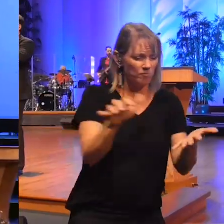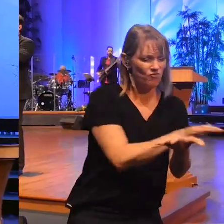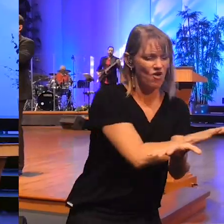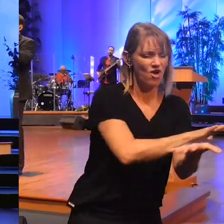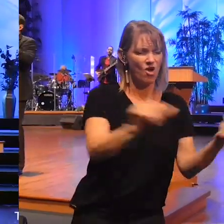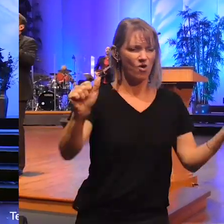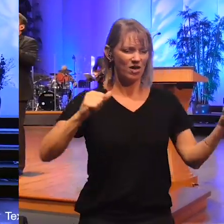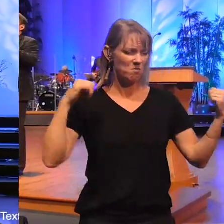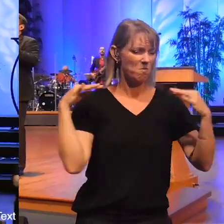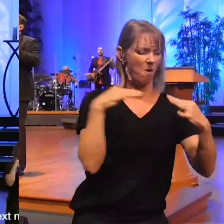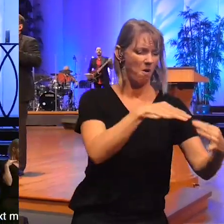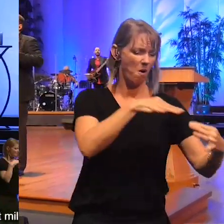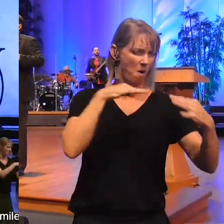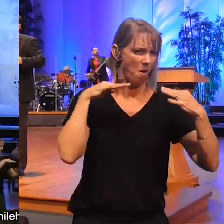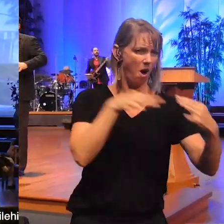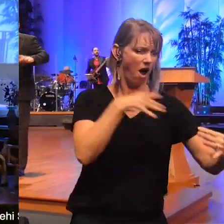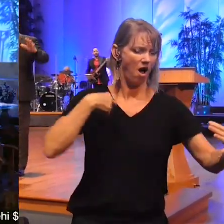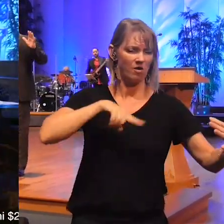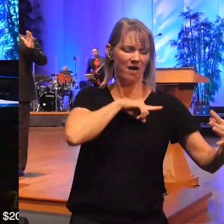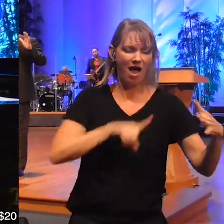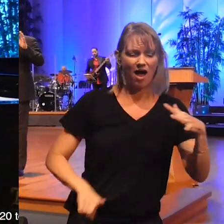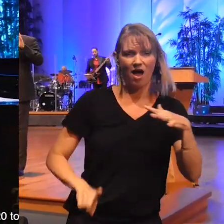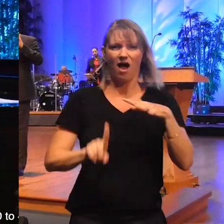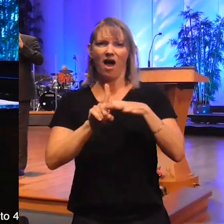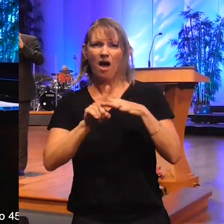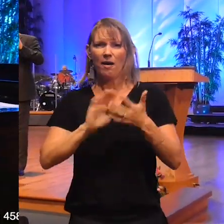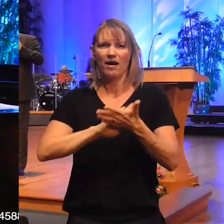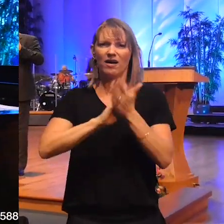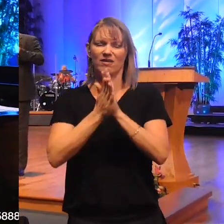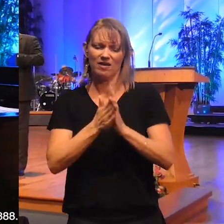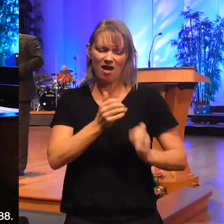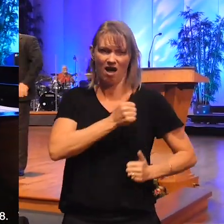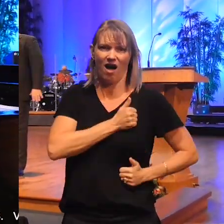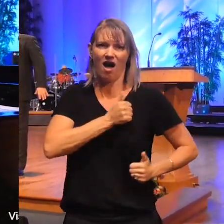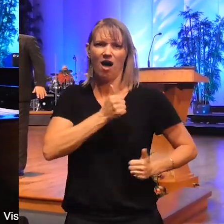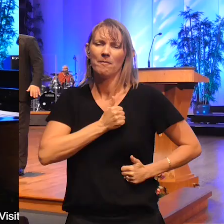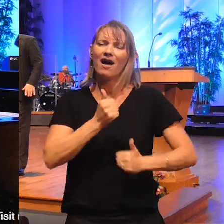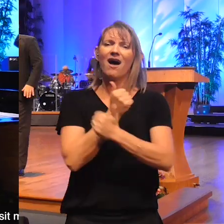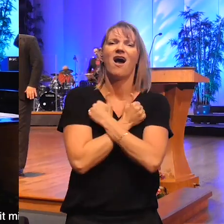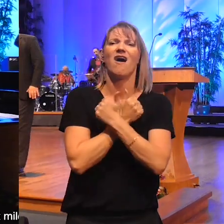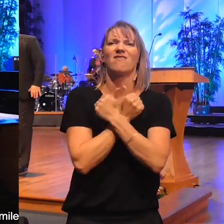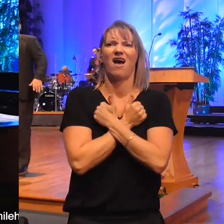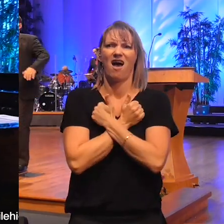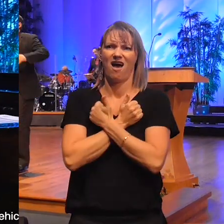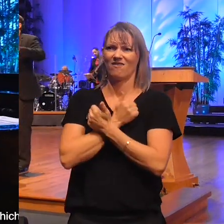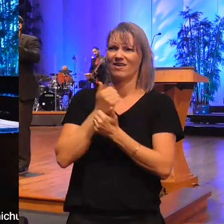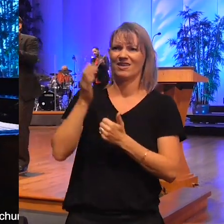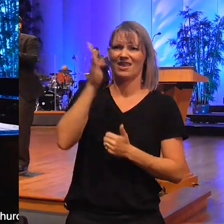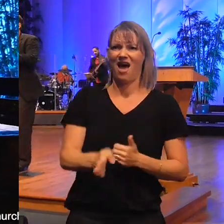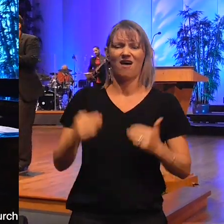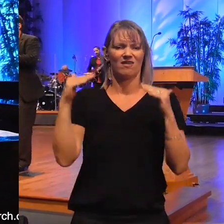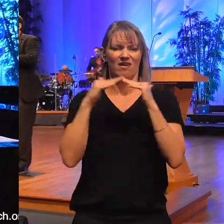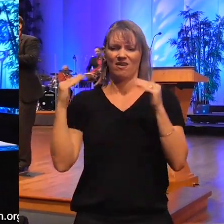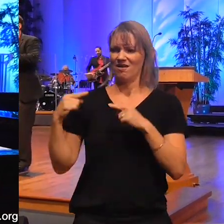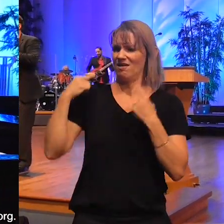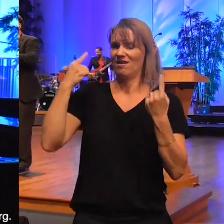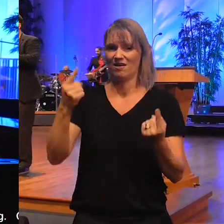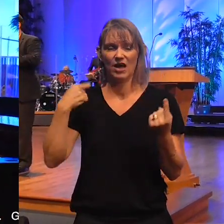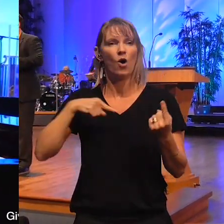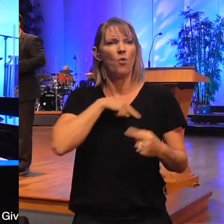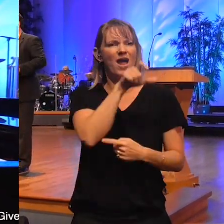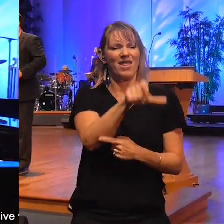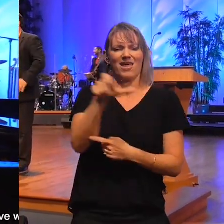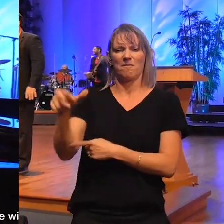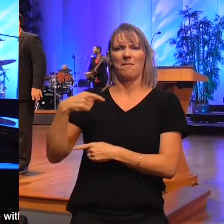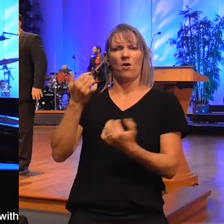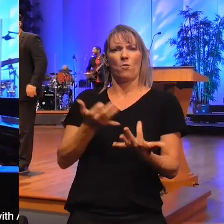of hate and war. Be the lovers that we've seen before. We are the people